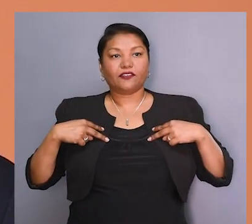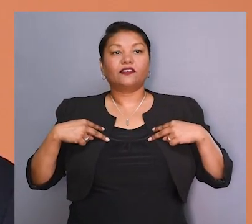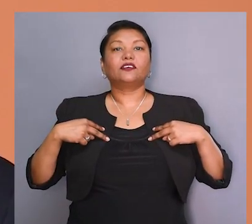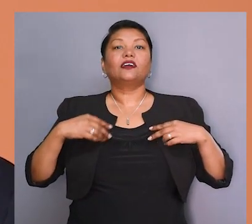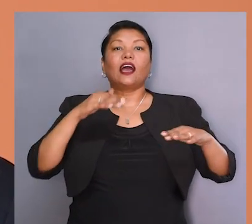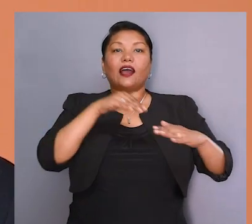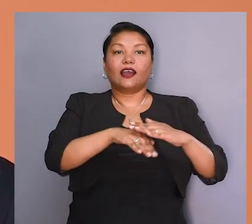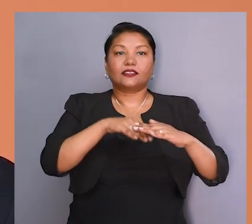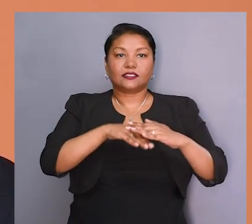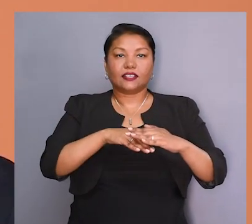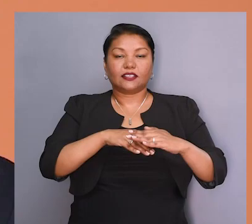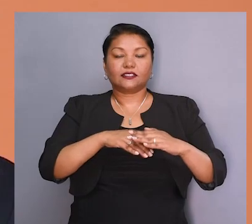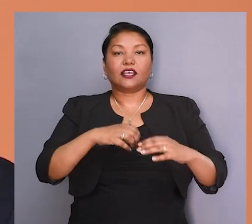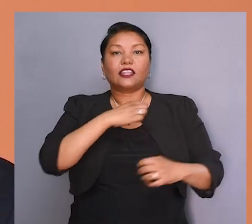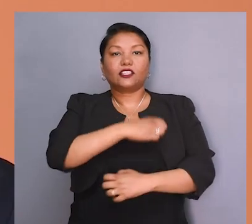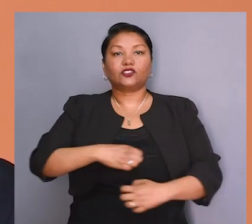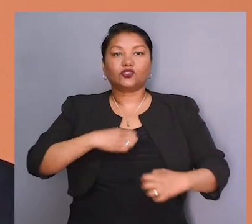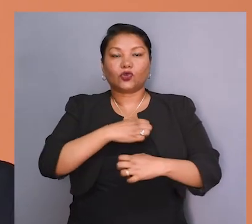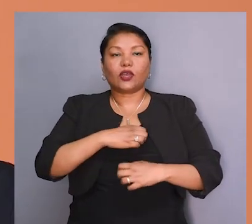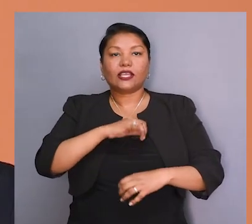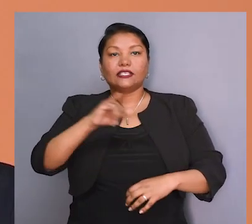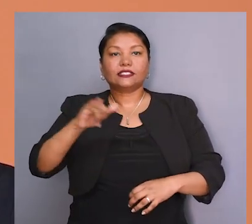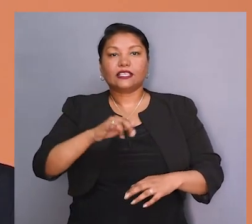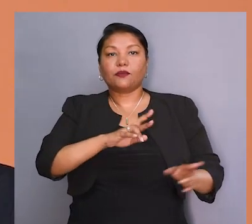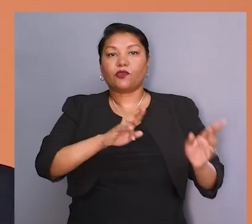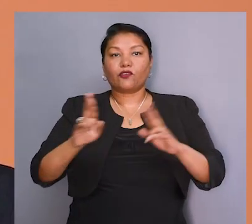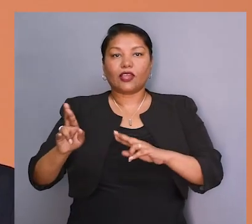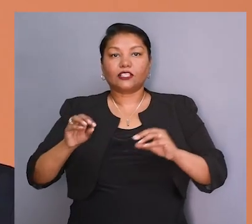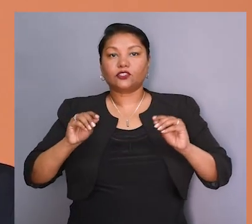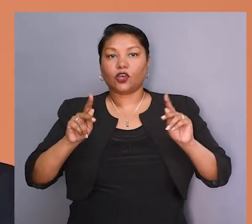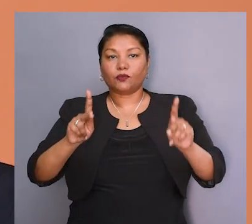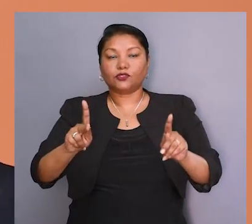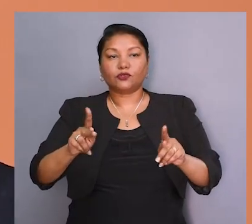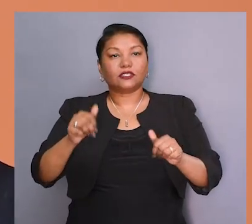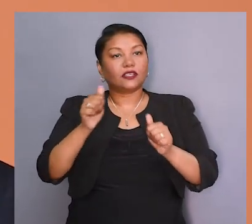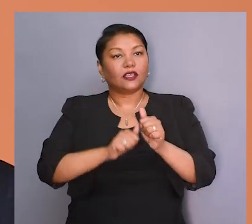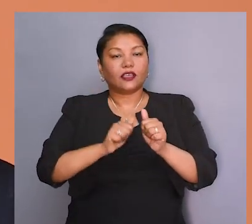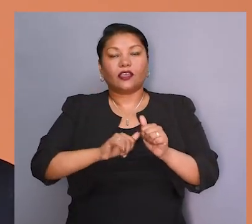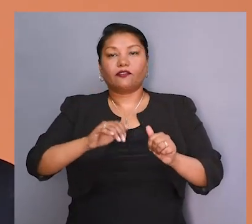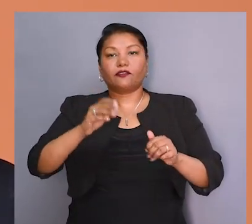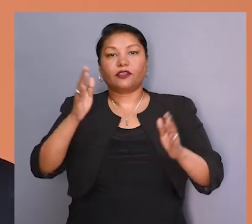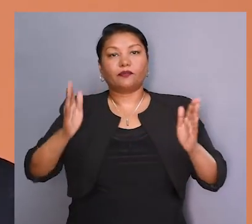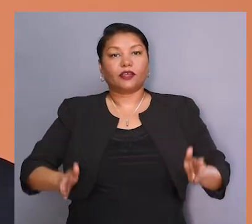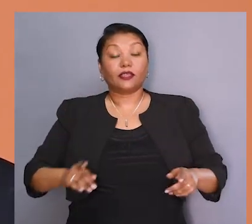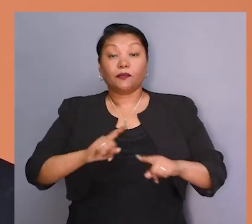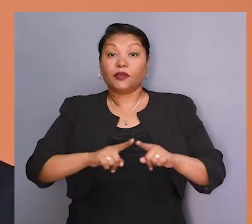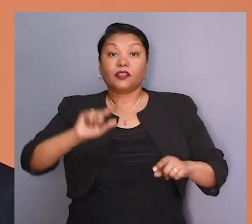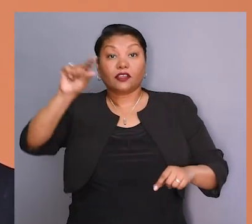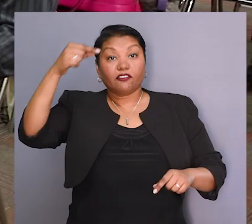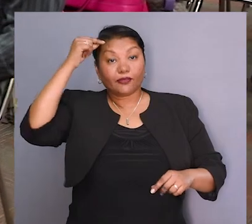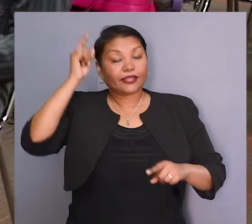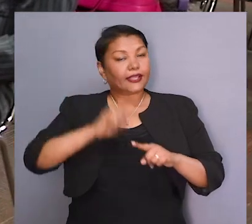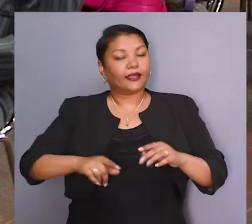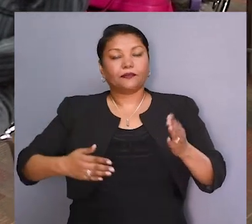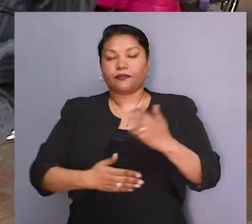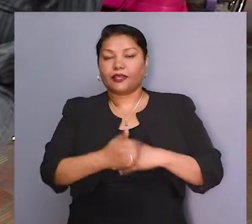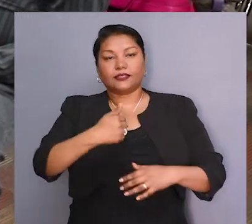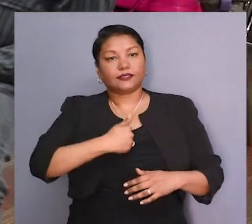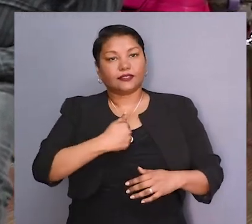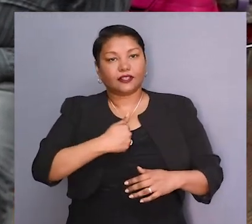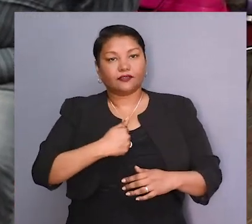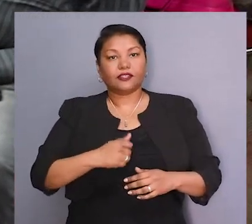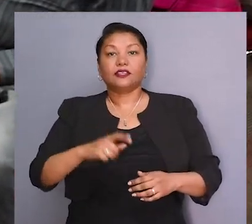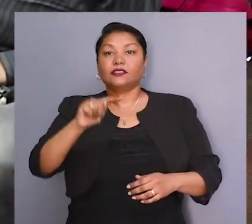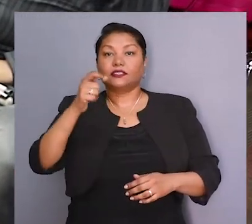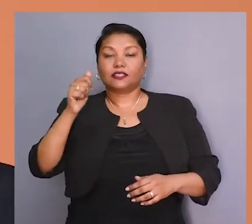disabilities, to enjoy the same rights and opportunities. But governments can't do it alone. As TATT's